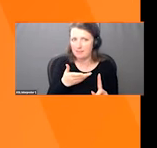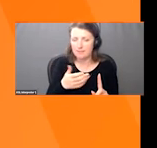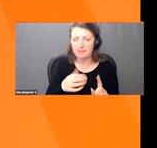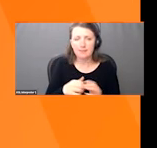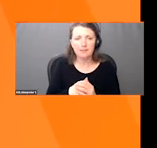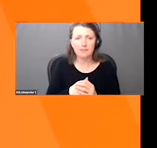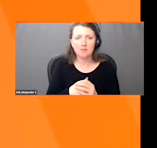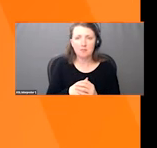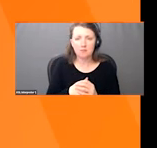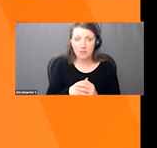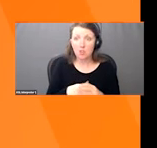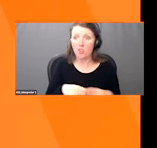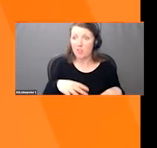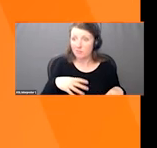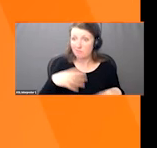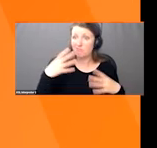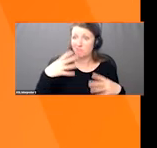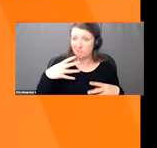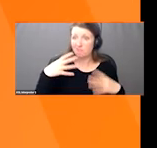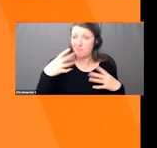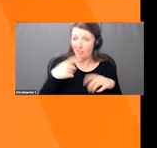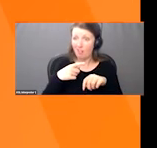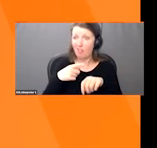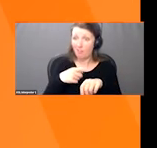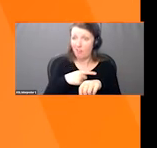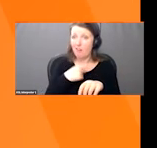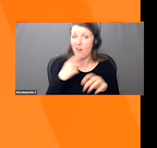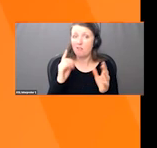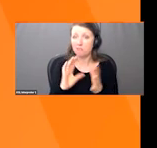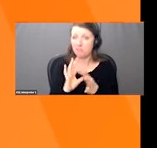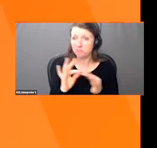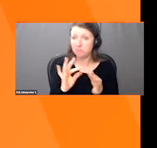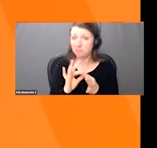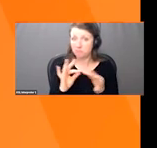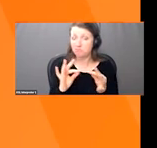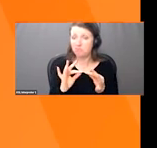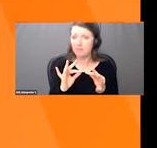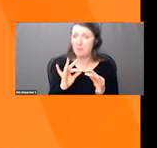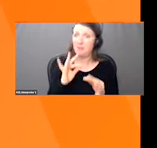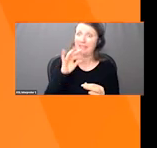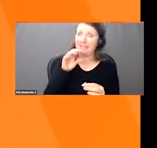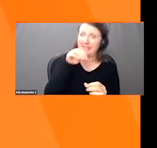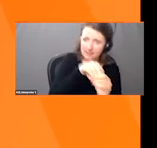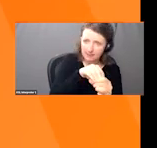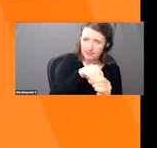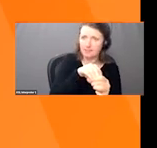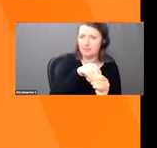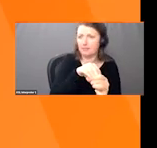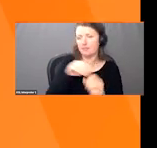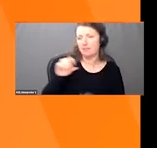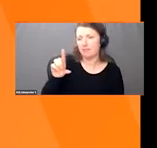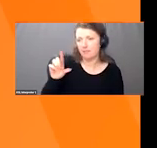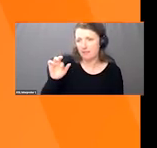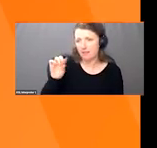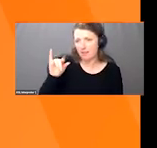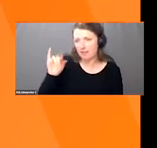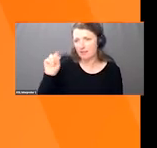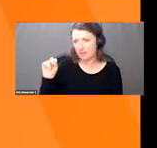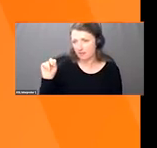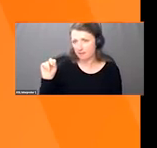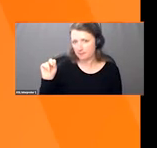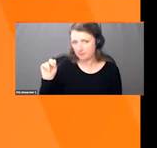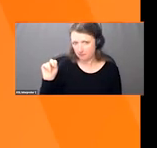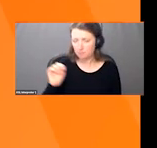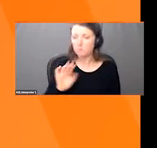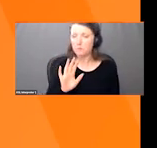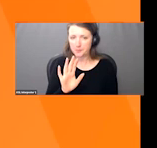a lengthy blog post, essentially within the platform. What this does, I would have a duplicate copy